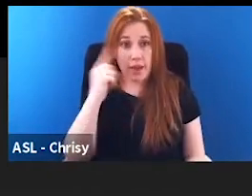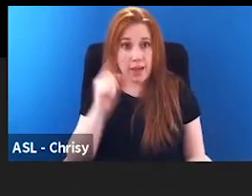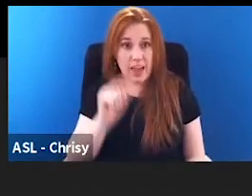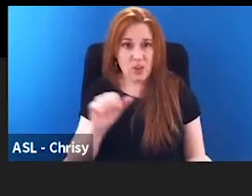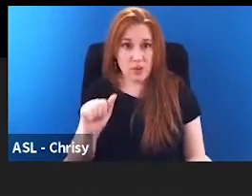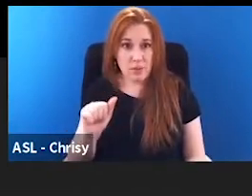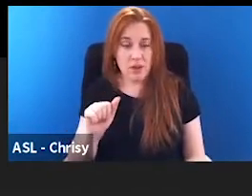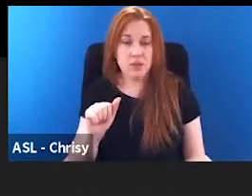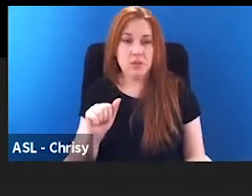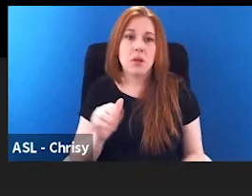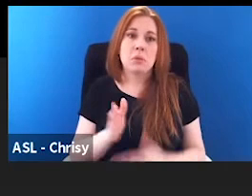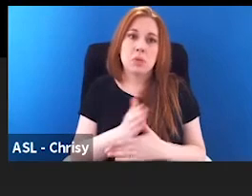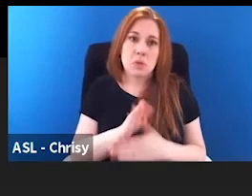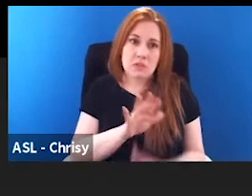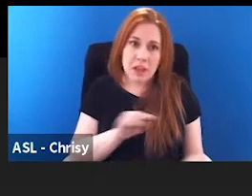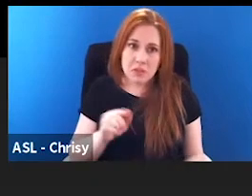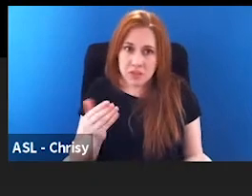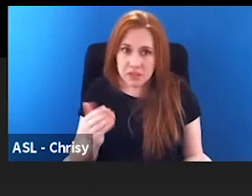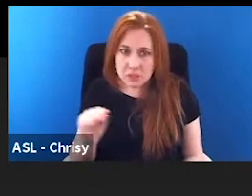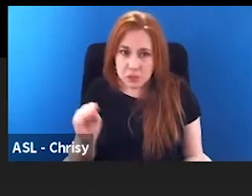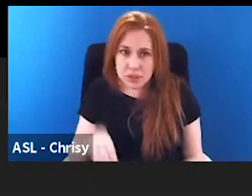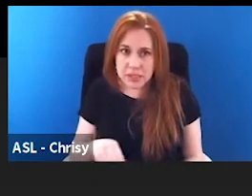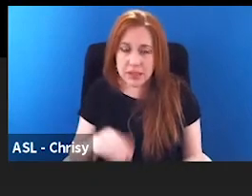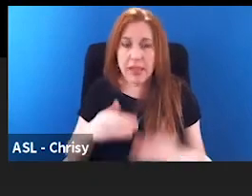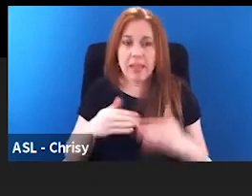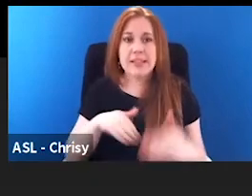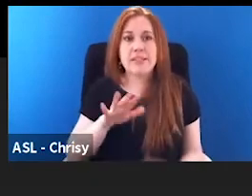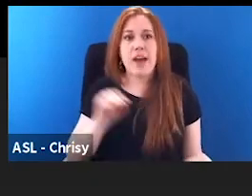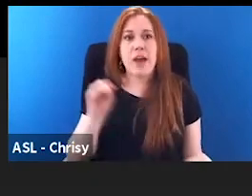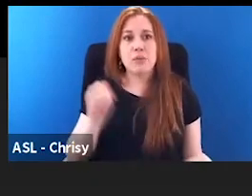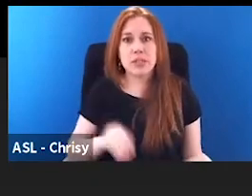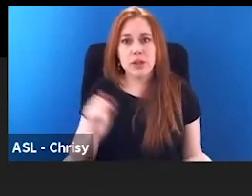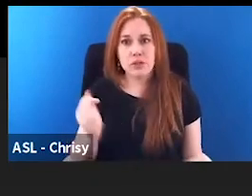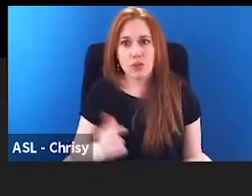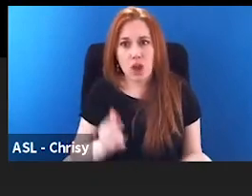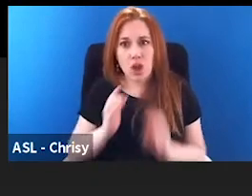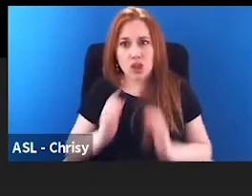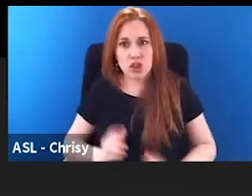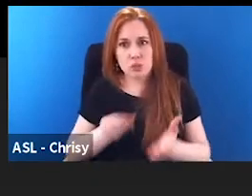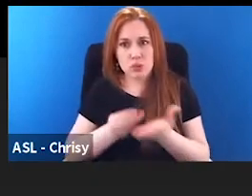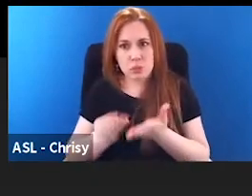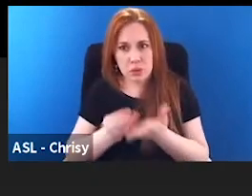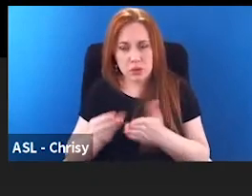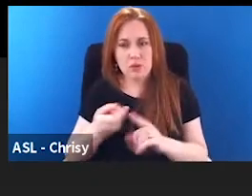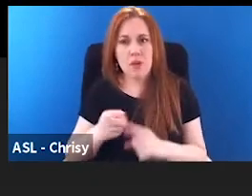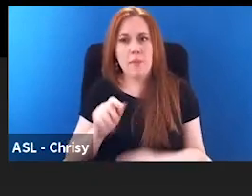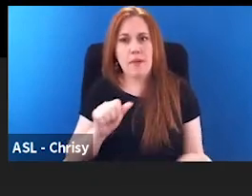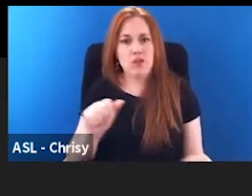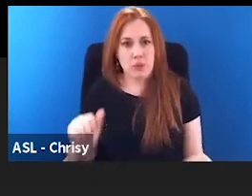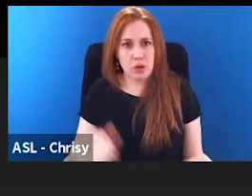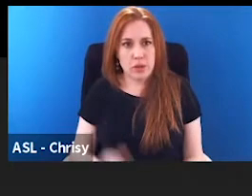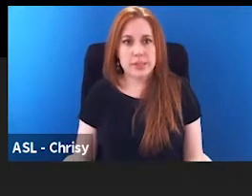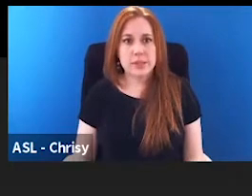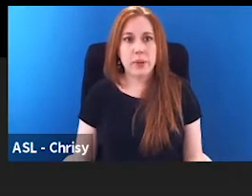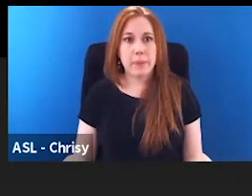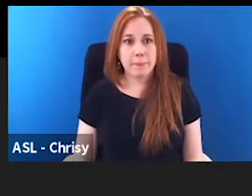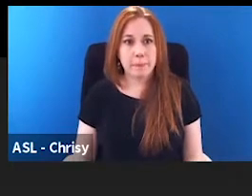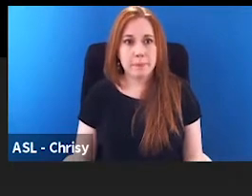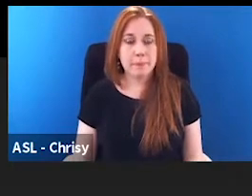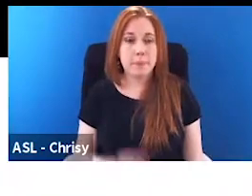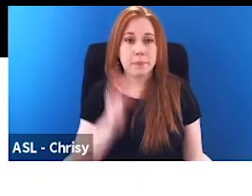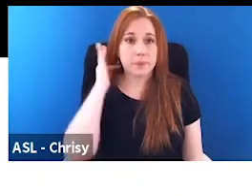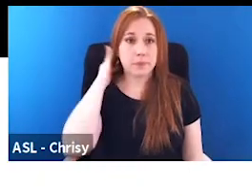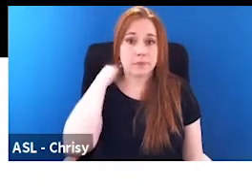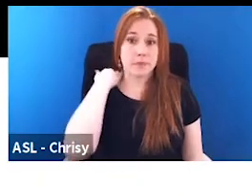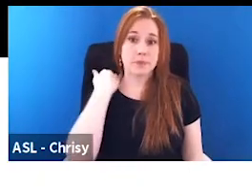5 and 15%, and then less than 5% of all consumer goods that are purchased by African Americans. Okay.